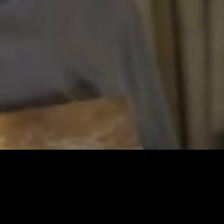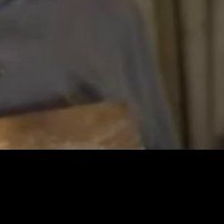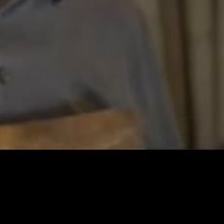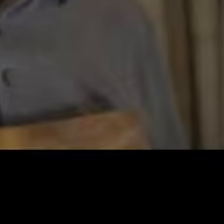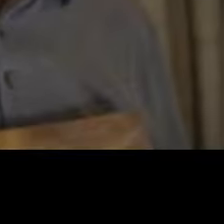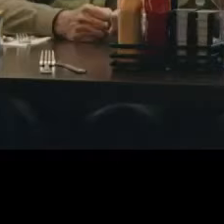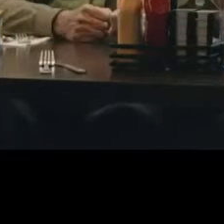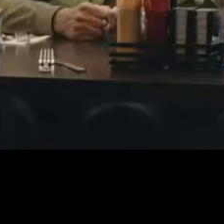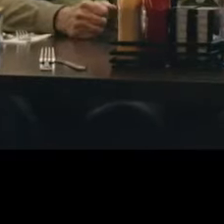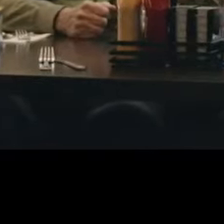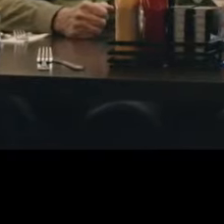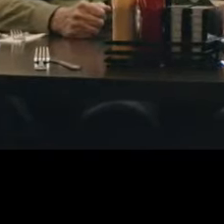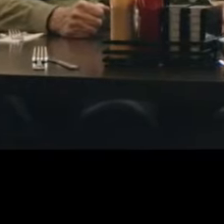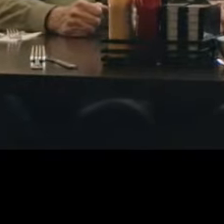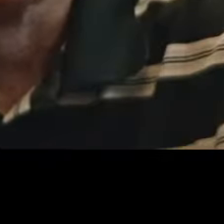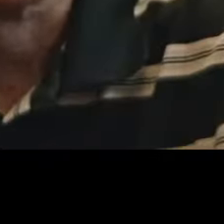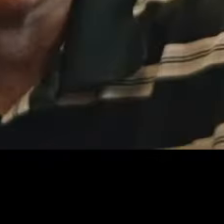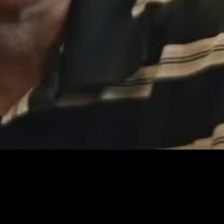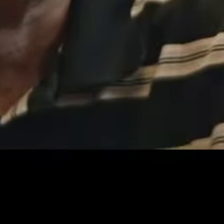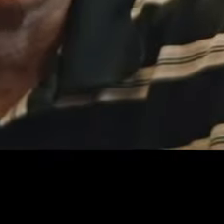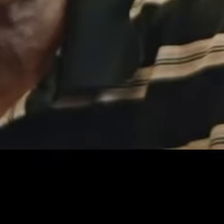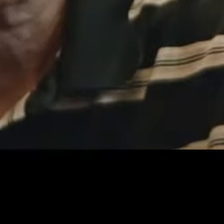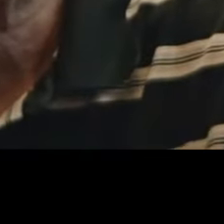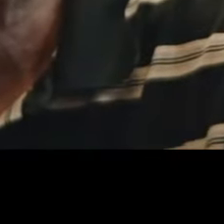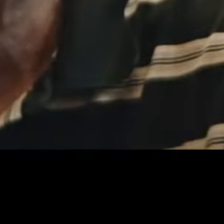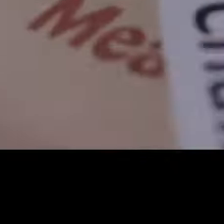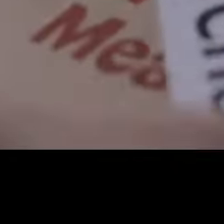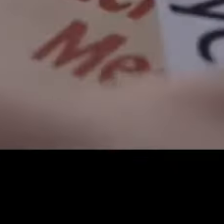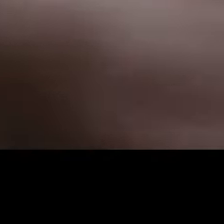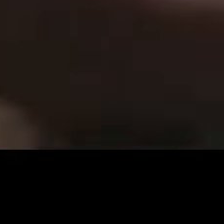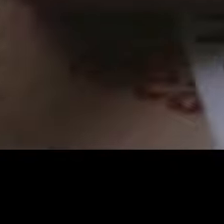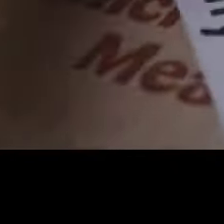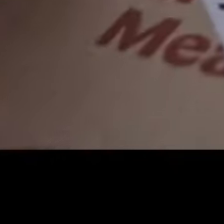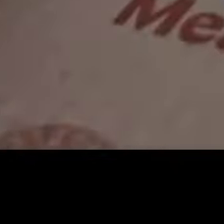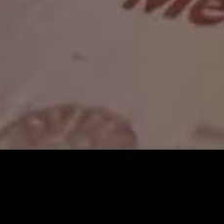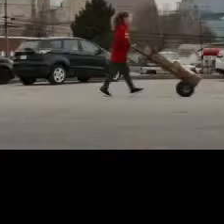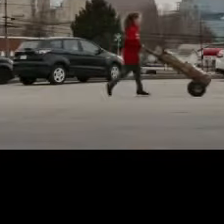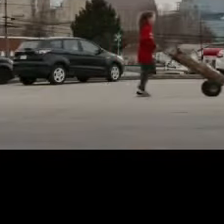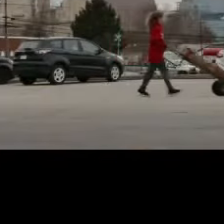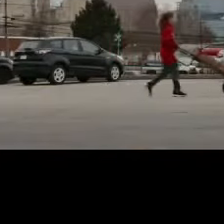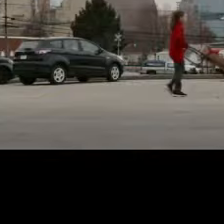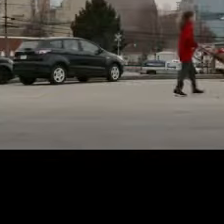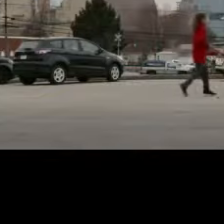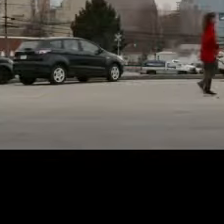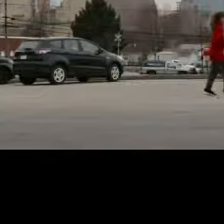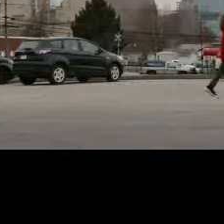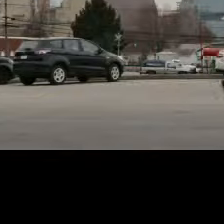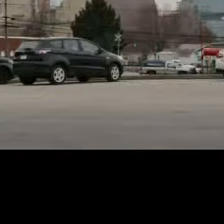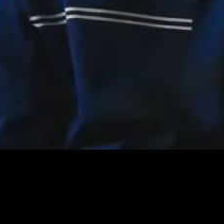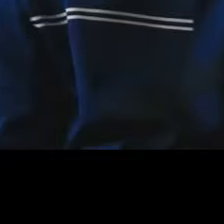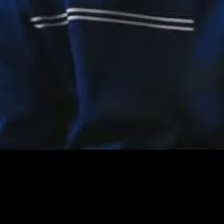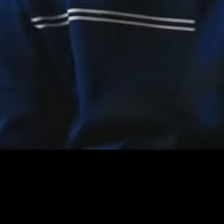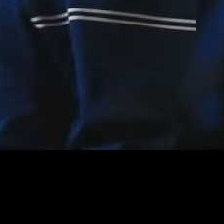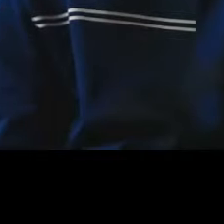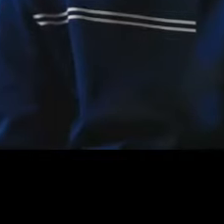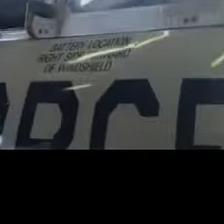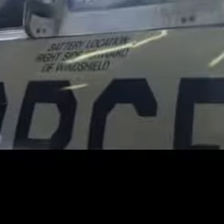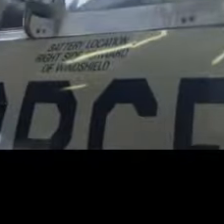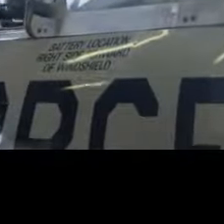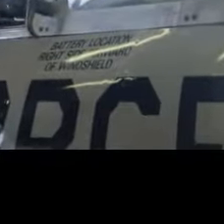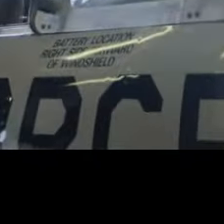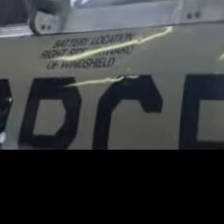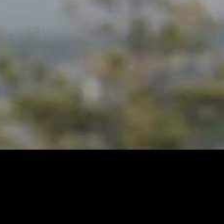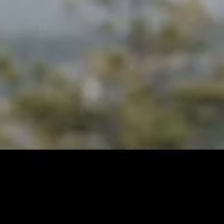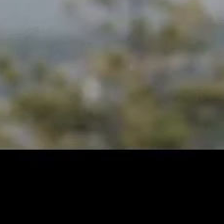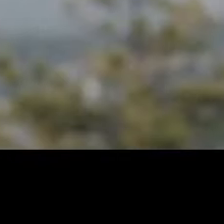one greatest generation, and, I admire those guys so much. I was truly amazed at how kind the world could be.